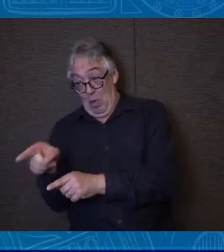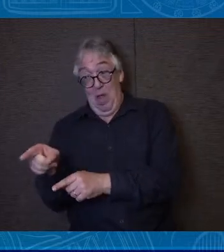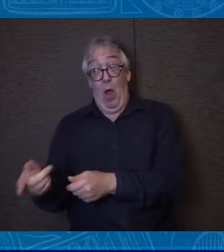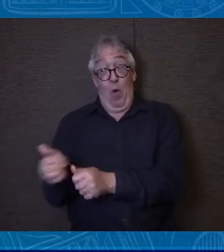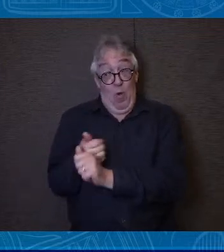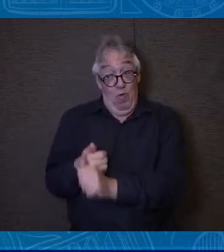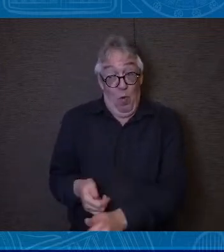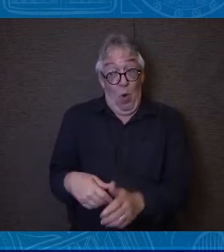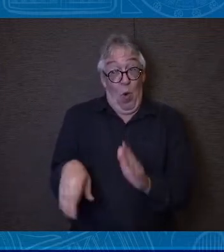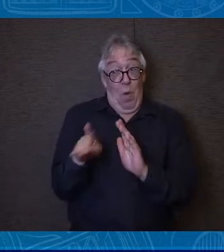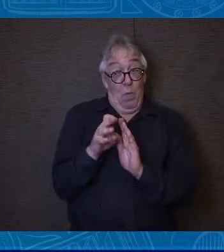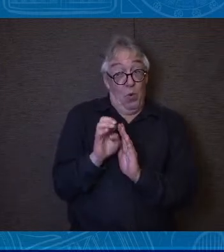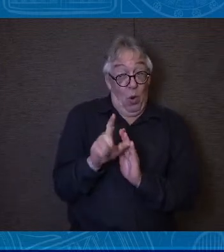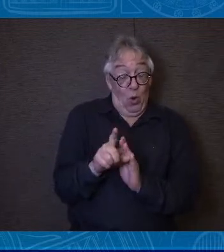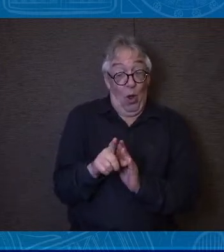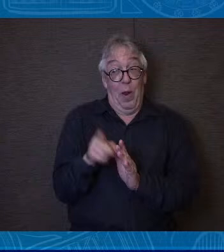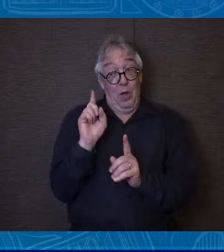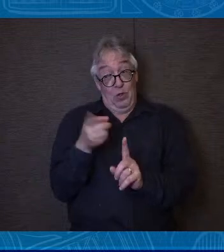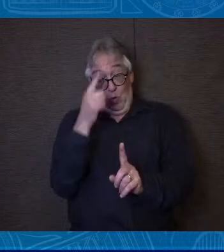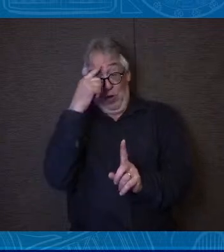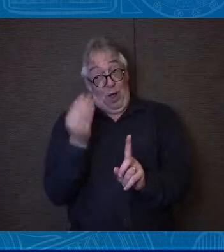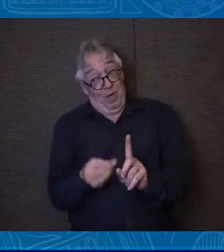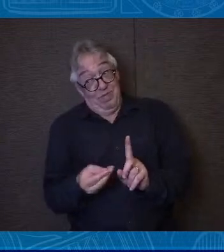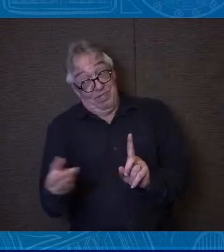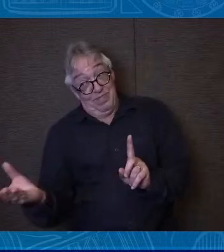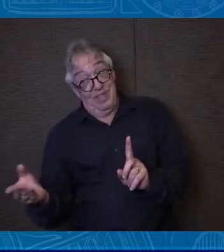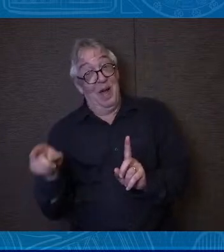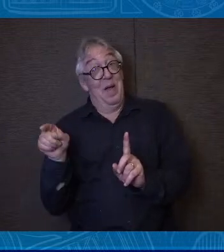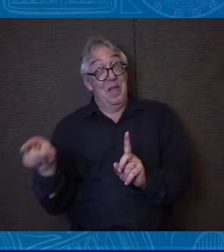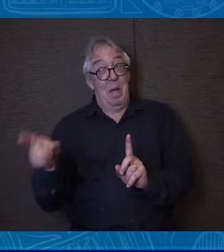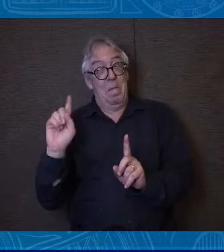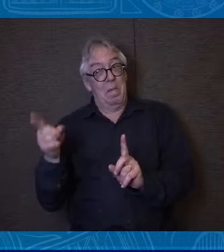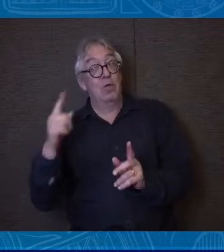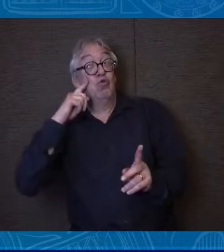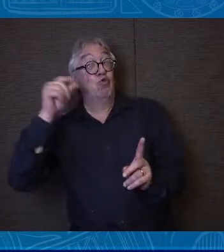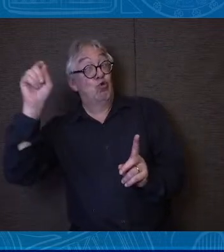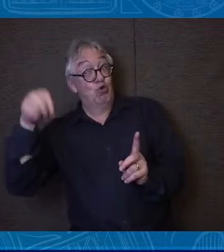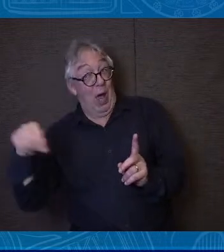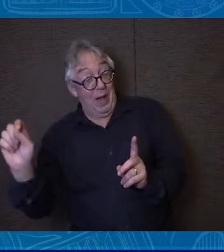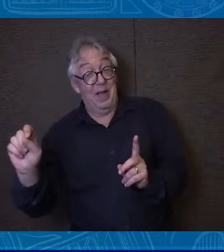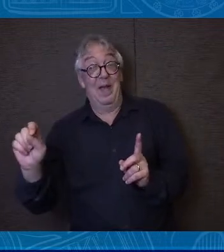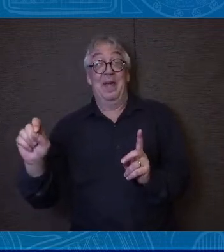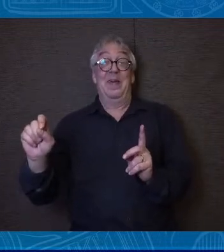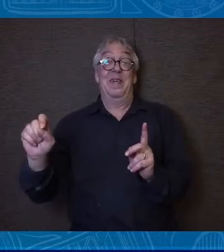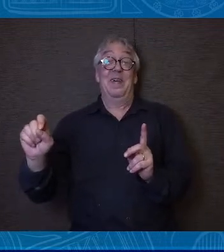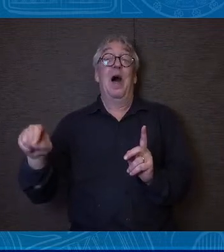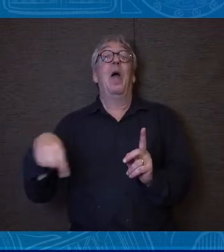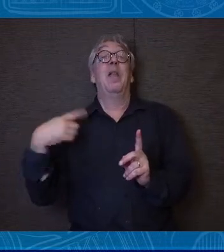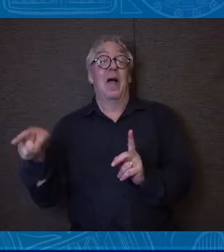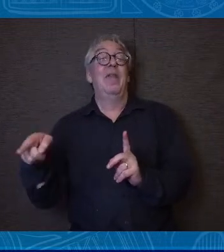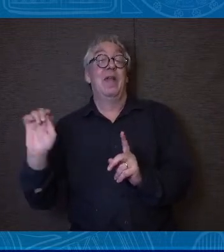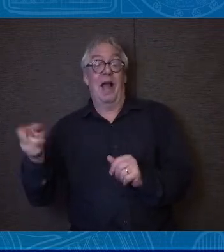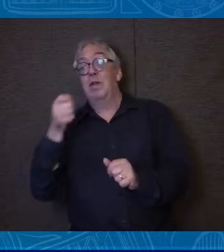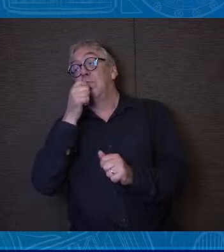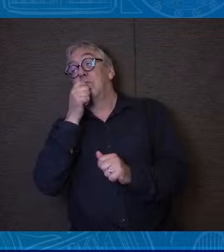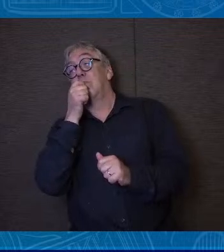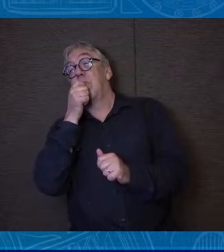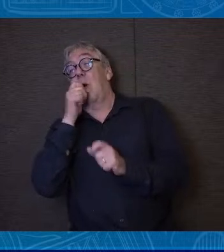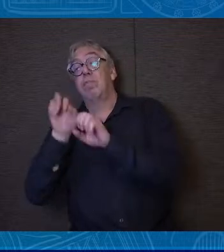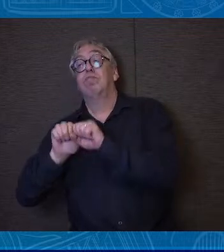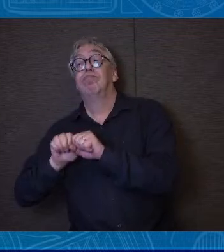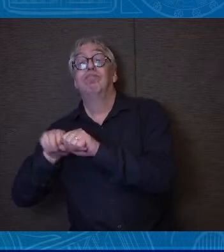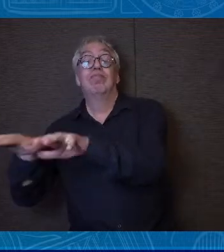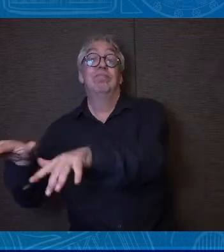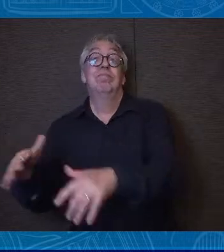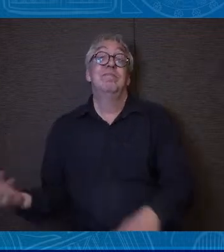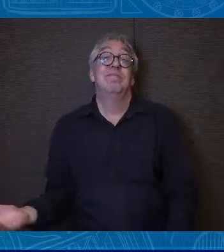protocol that should also receive the message, that they should validate after receiving the message, so that they can send it out as well to the hams on the